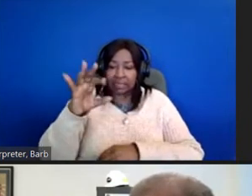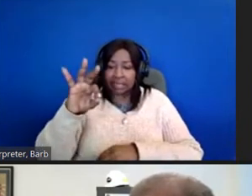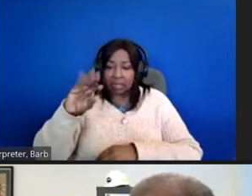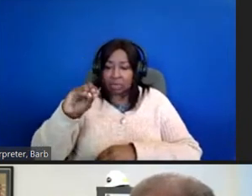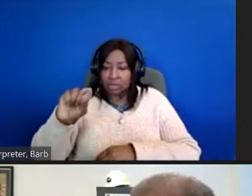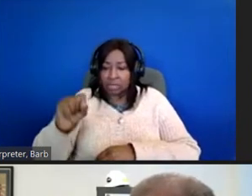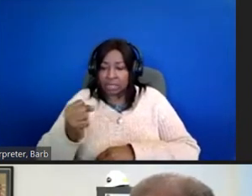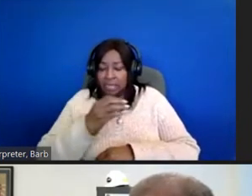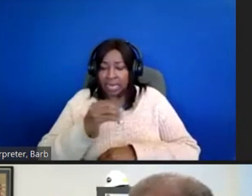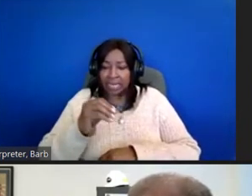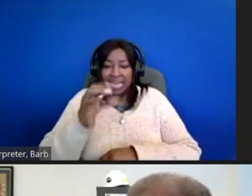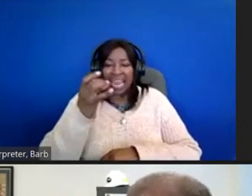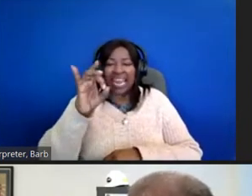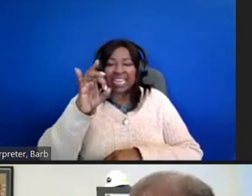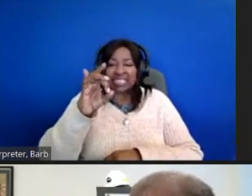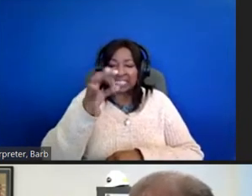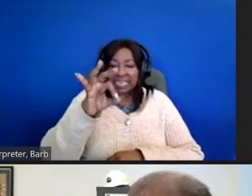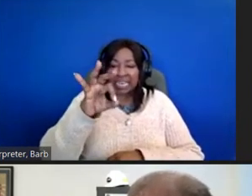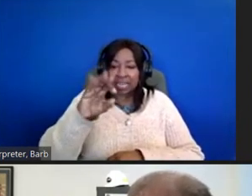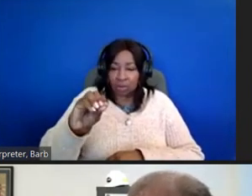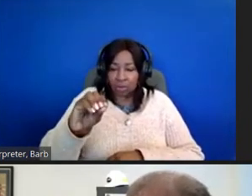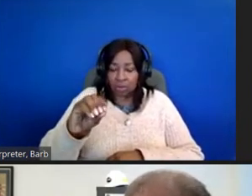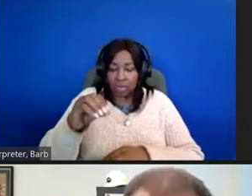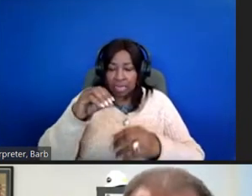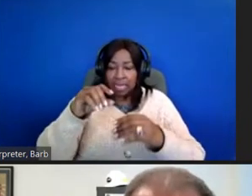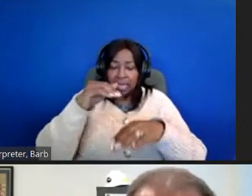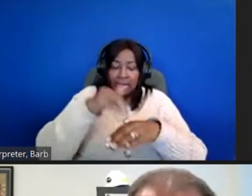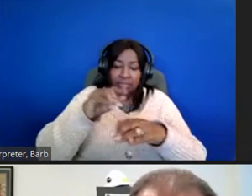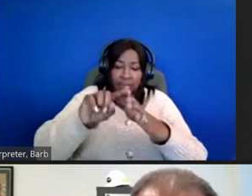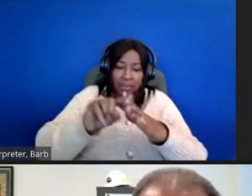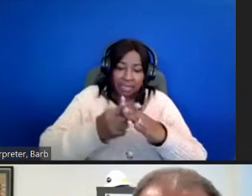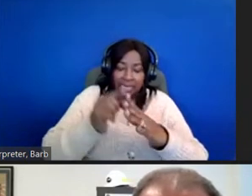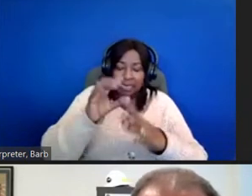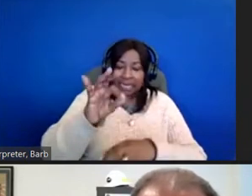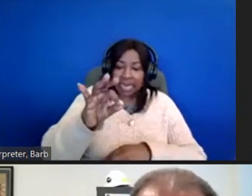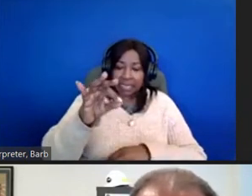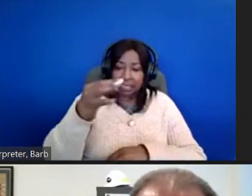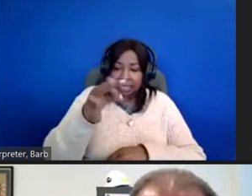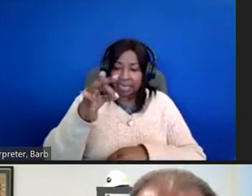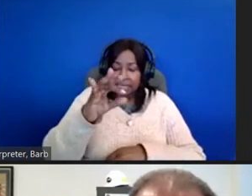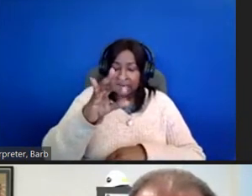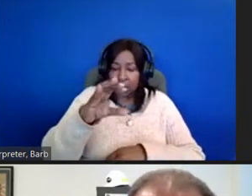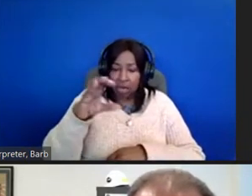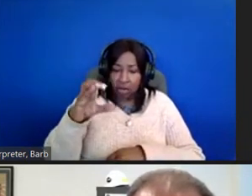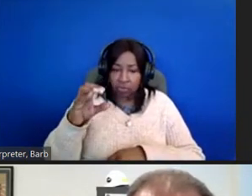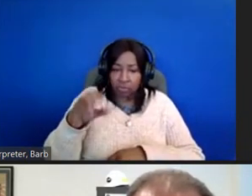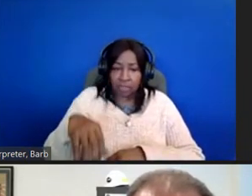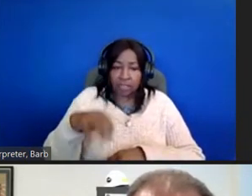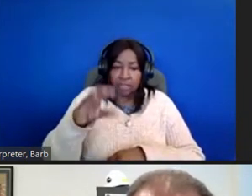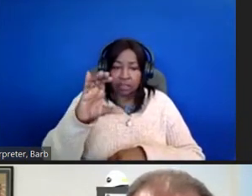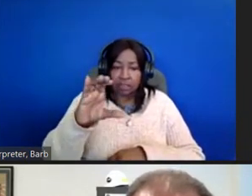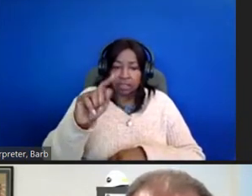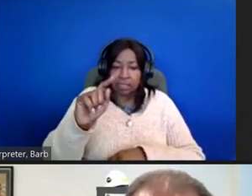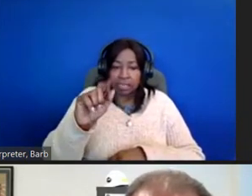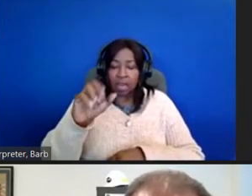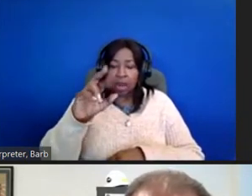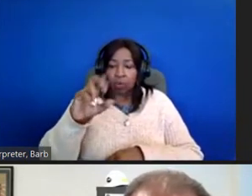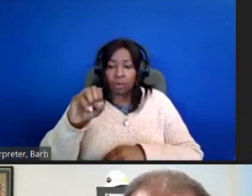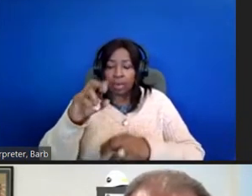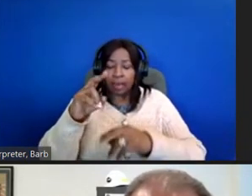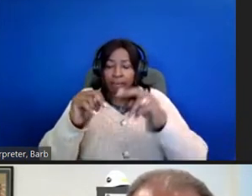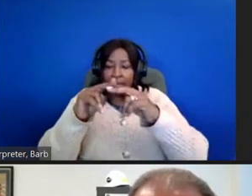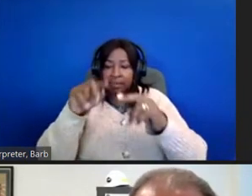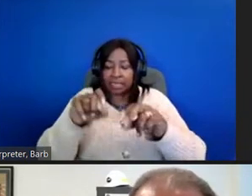1890s, at the beginning of the 1900s. As the CTA rebuilds these stations with accessible